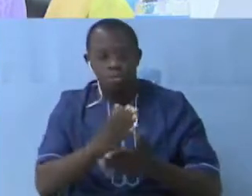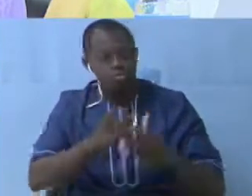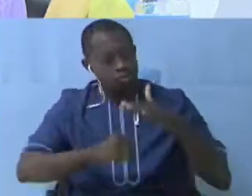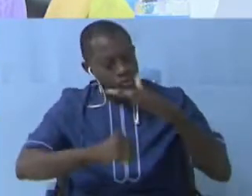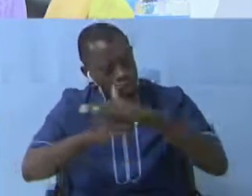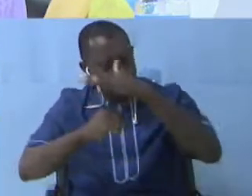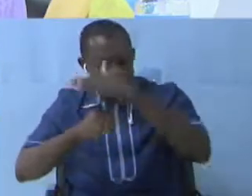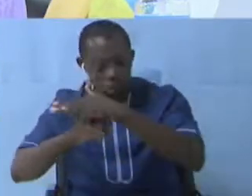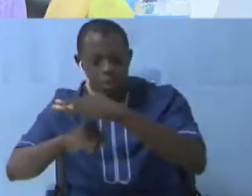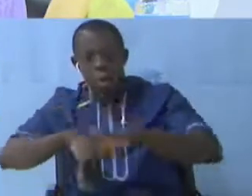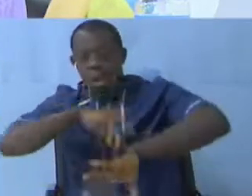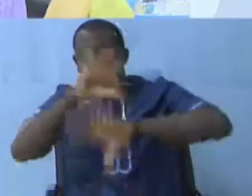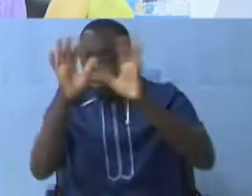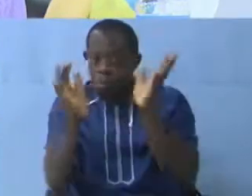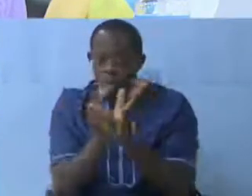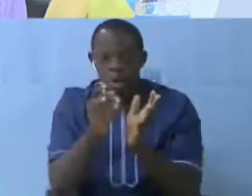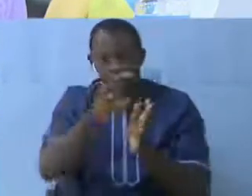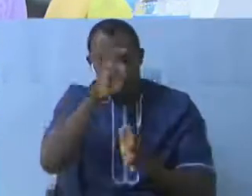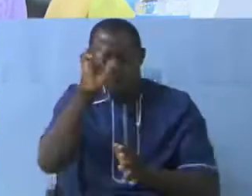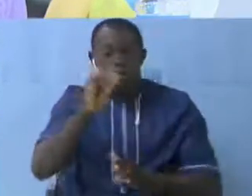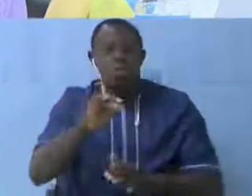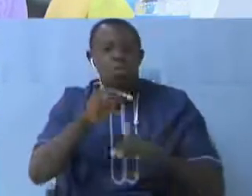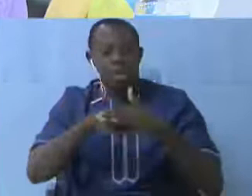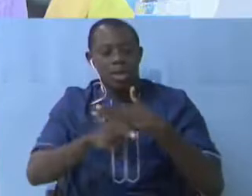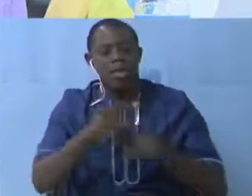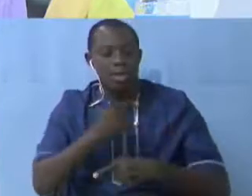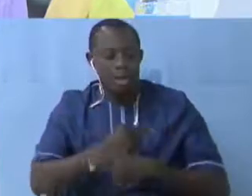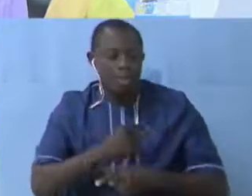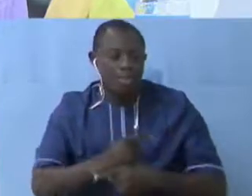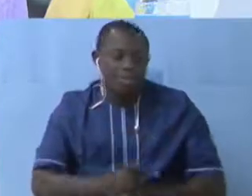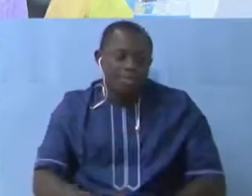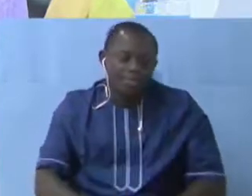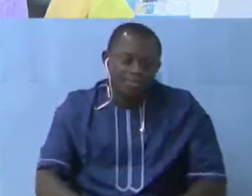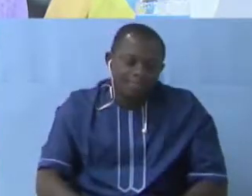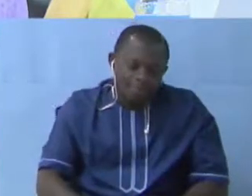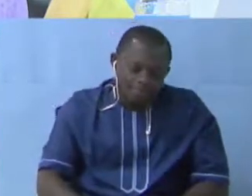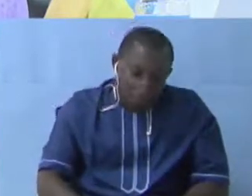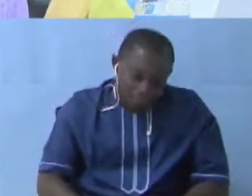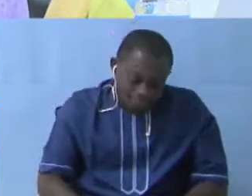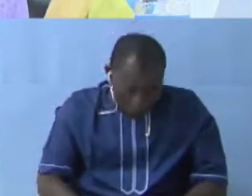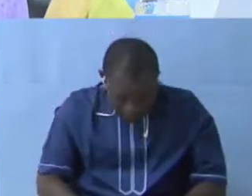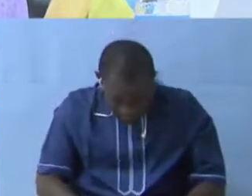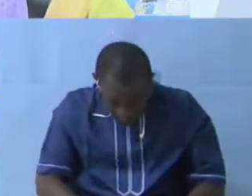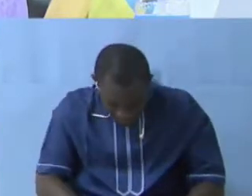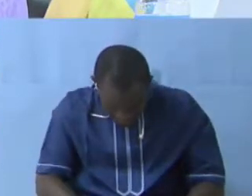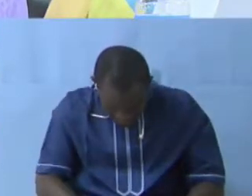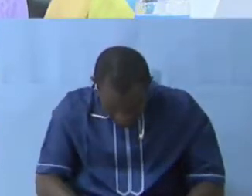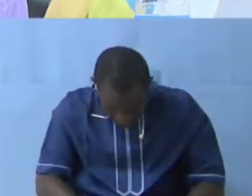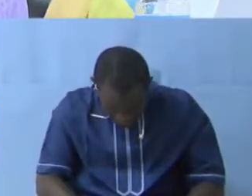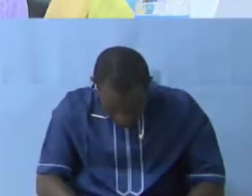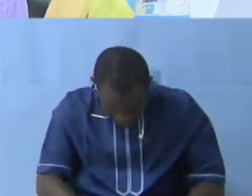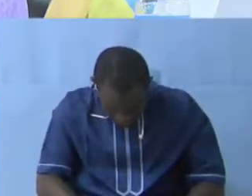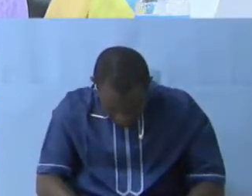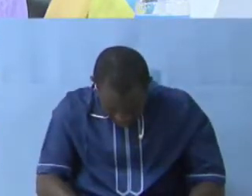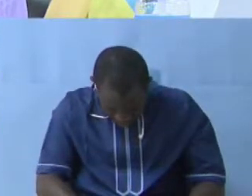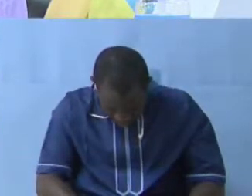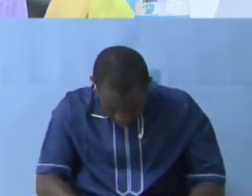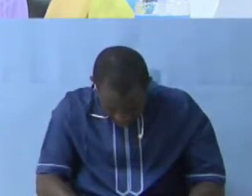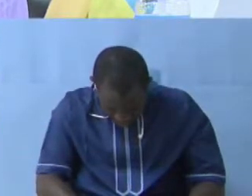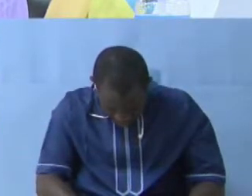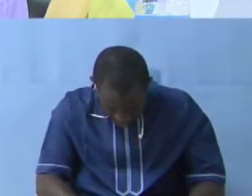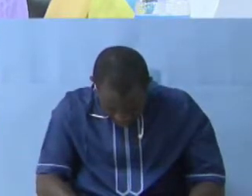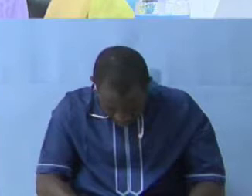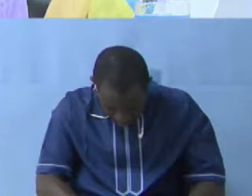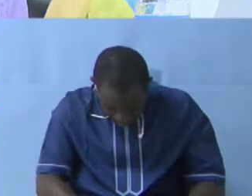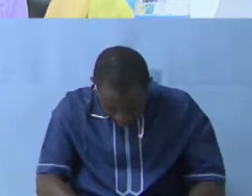supportive of all the work on Gambia. suñu wëllëre yëpp mënuñoo wax nag ñëpp waaye nag lu mel ni ki Sénégal